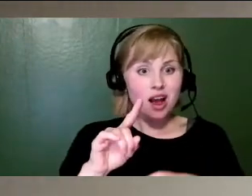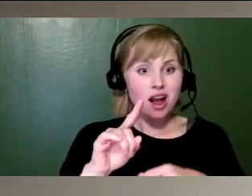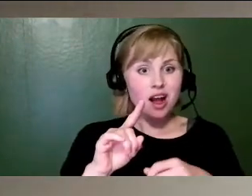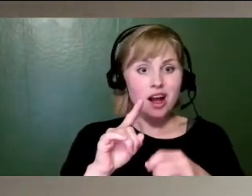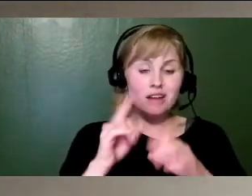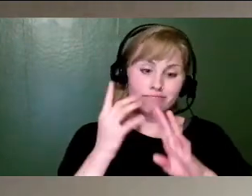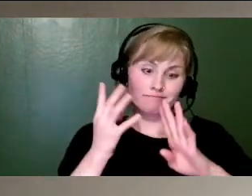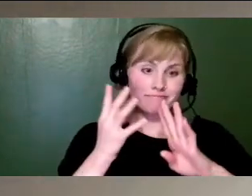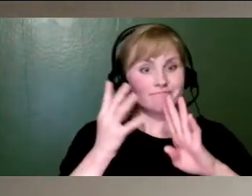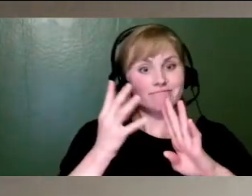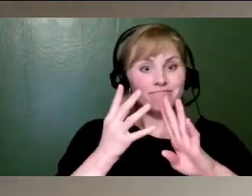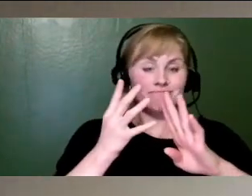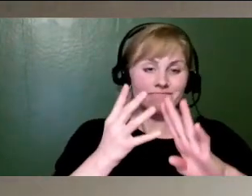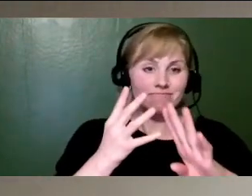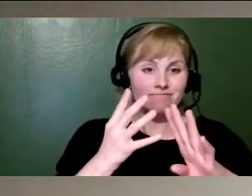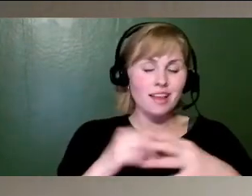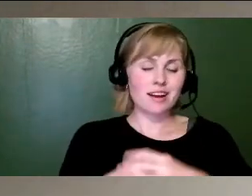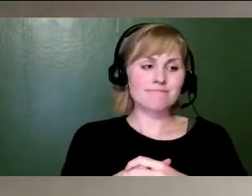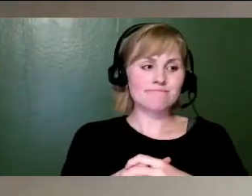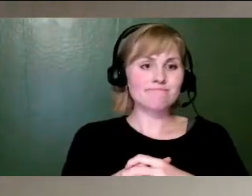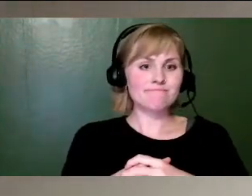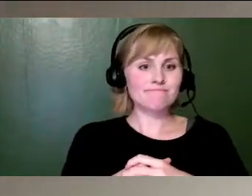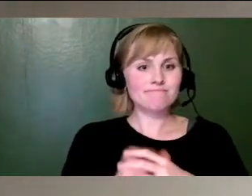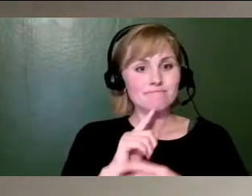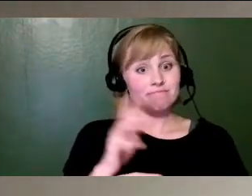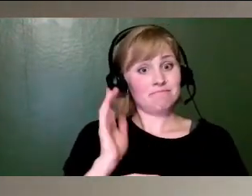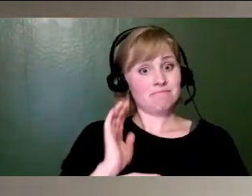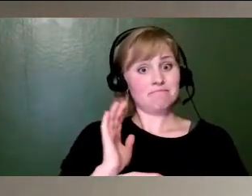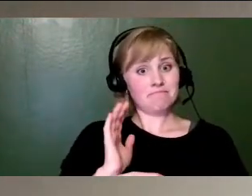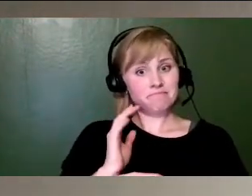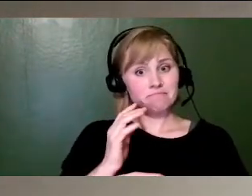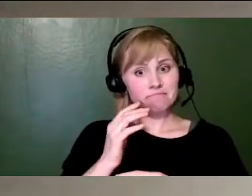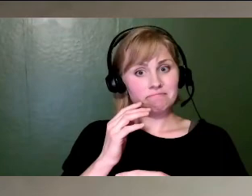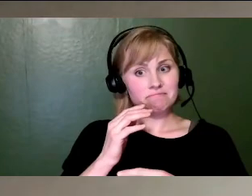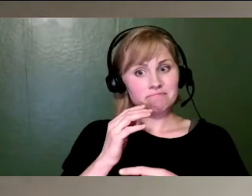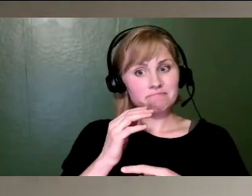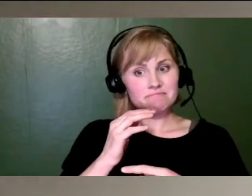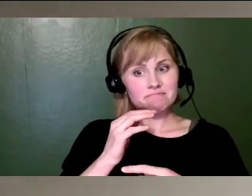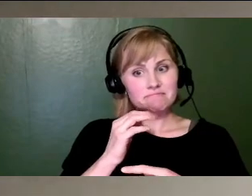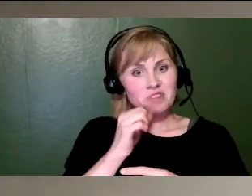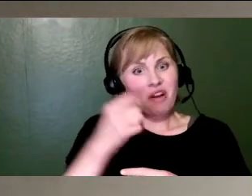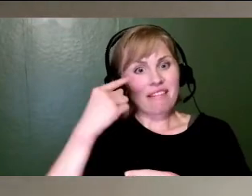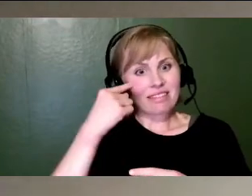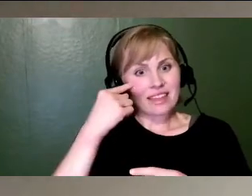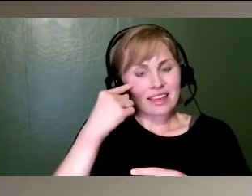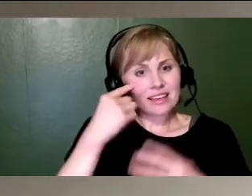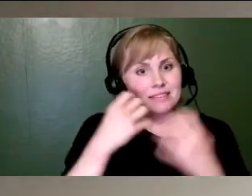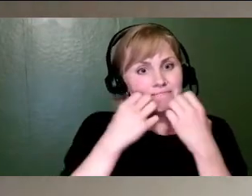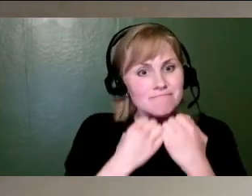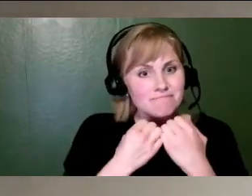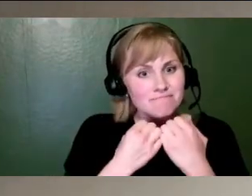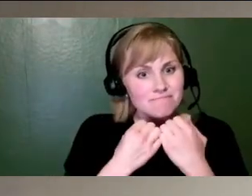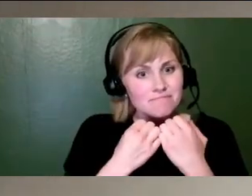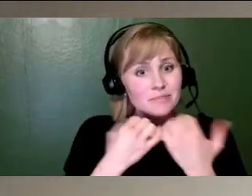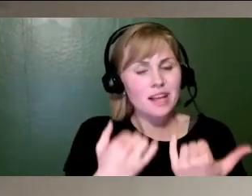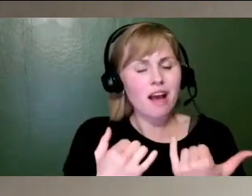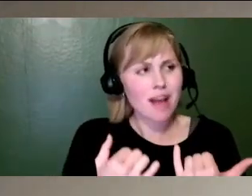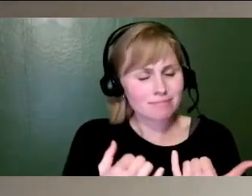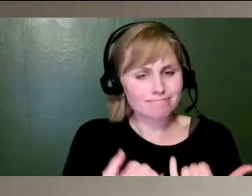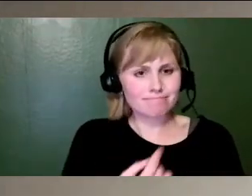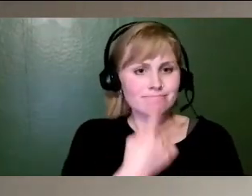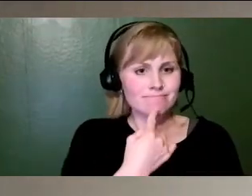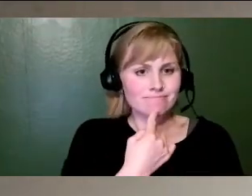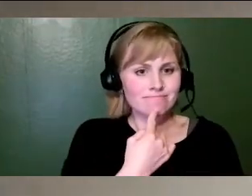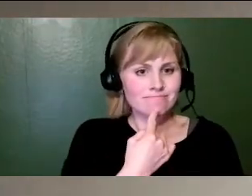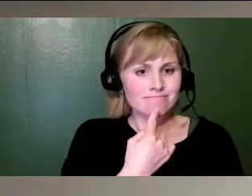lot of really simple things that we took for granted at the time. So these are very strange times for us